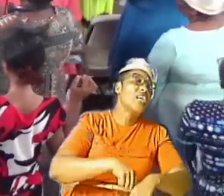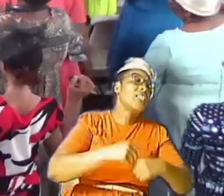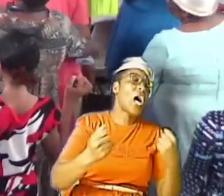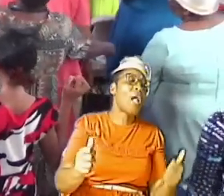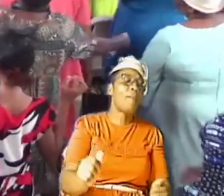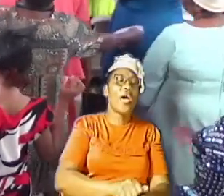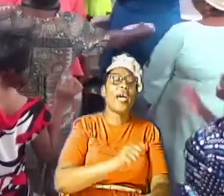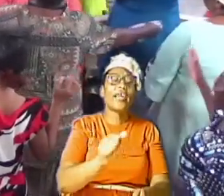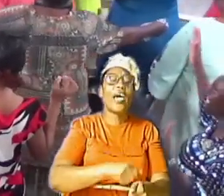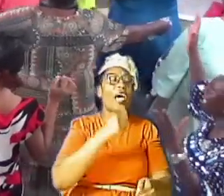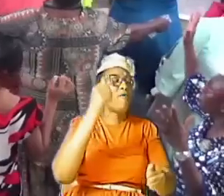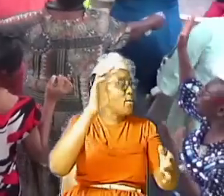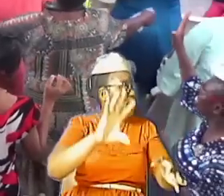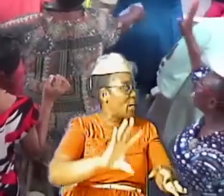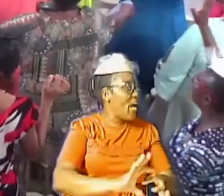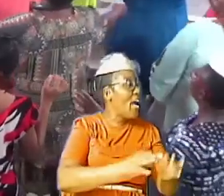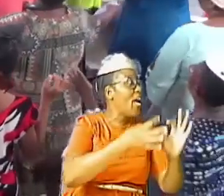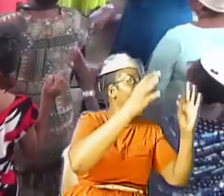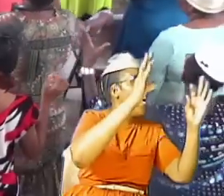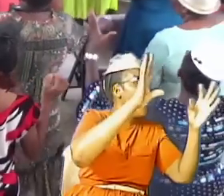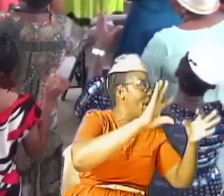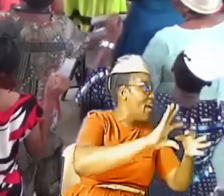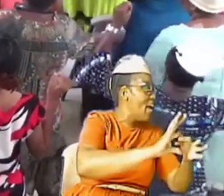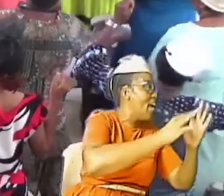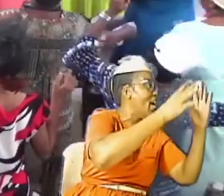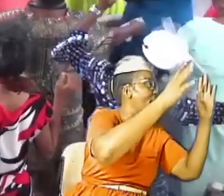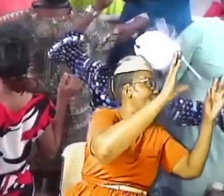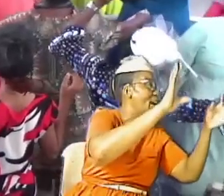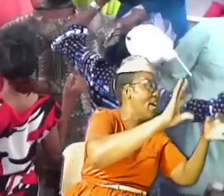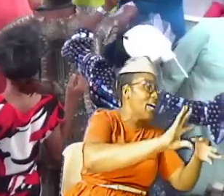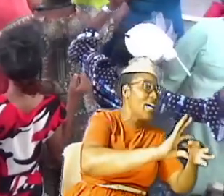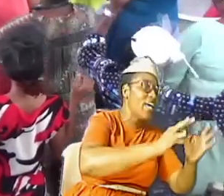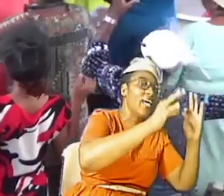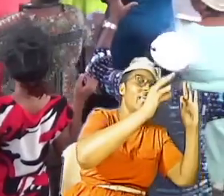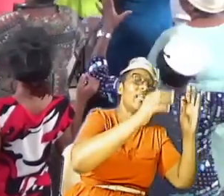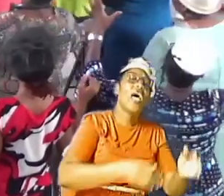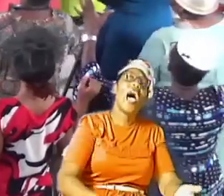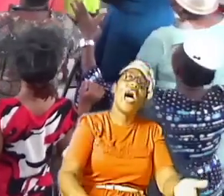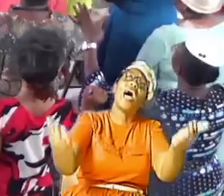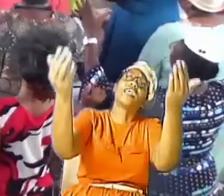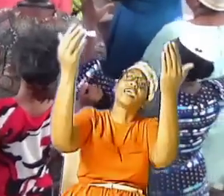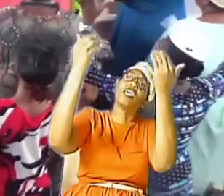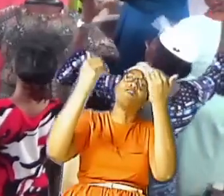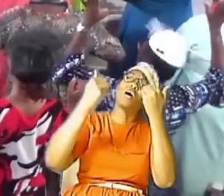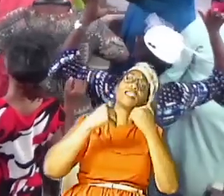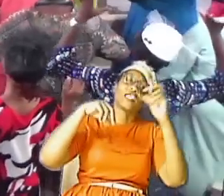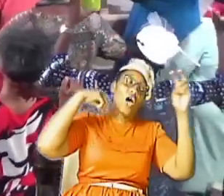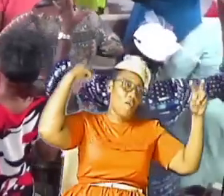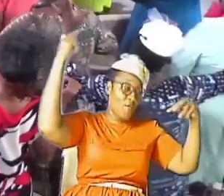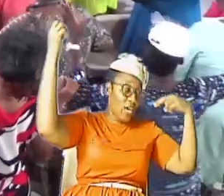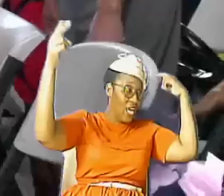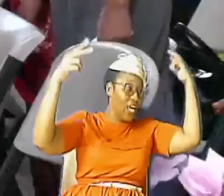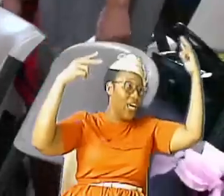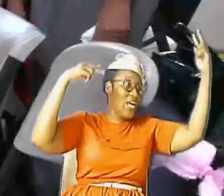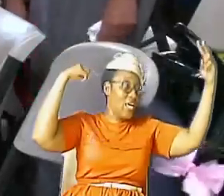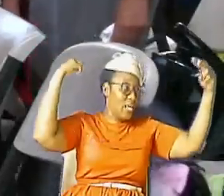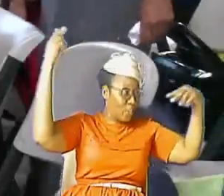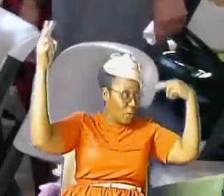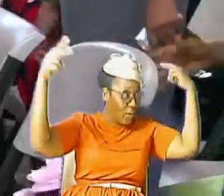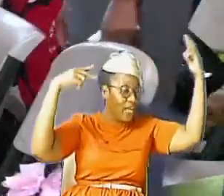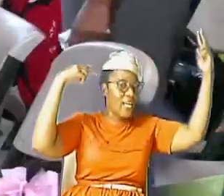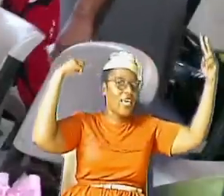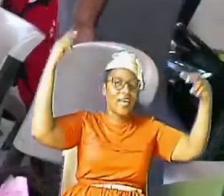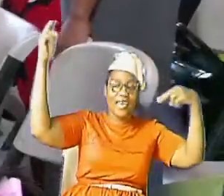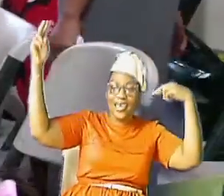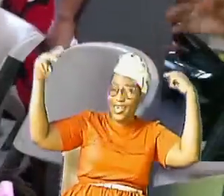Judah, yes, shall break every chain. Oh, yes, yes, God Almighty. And give us the victory.